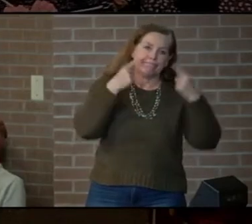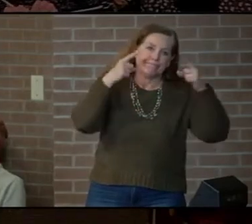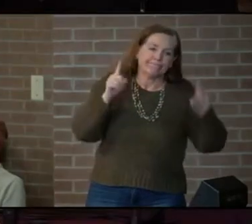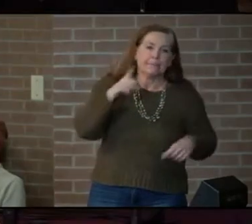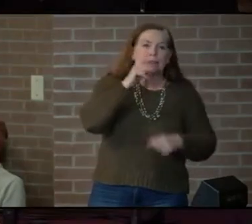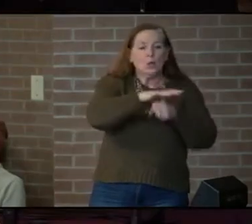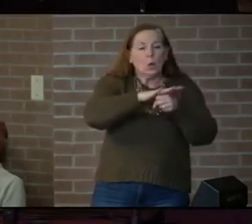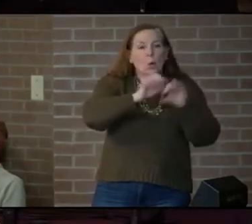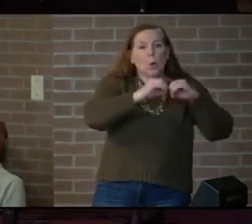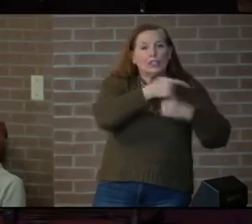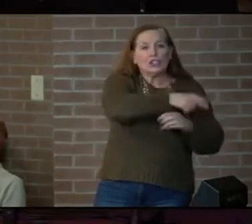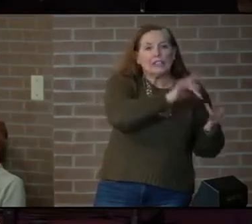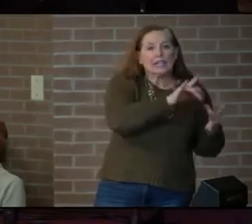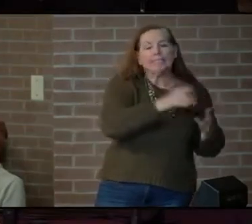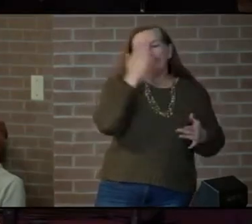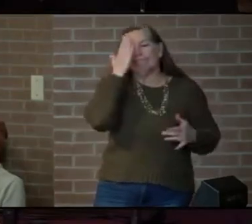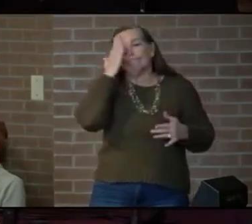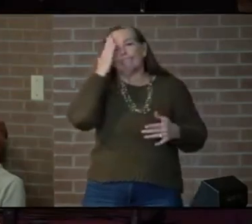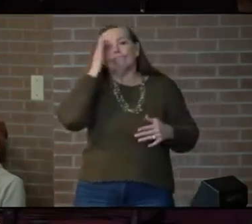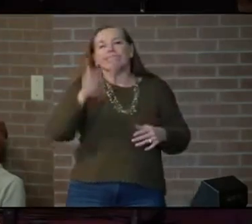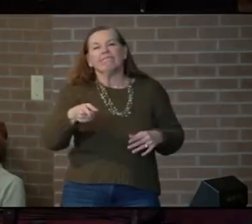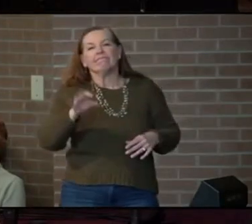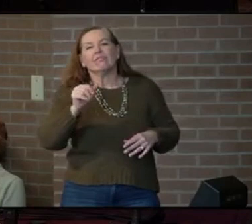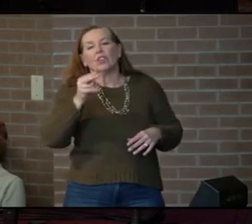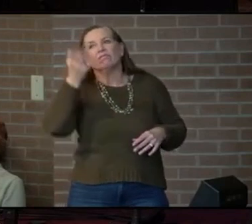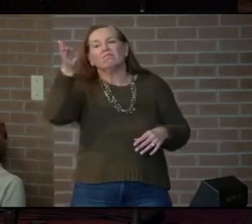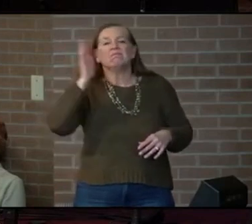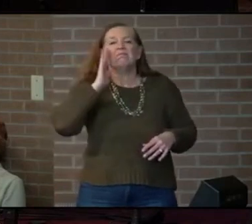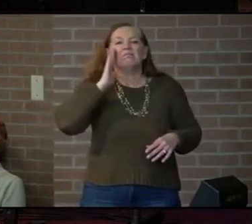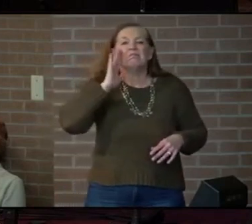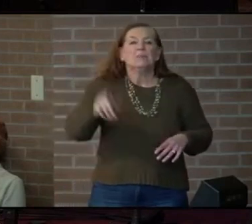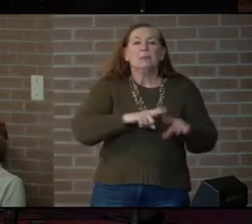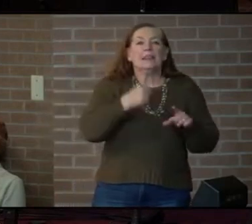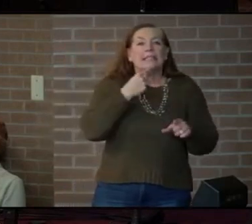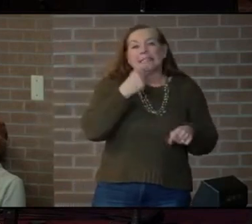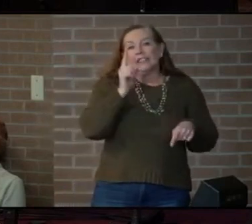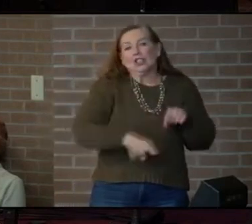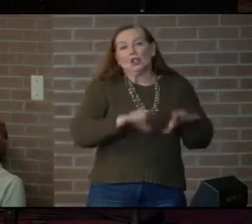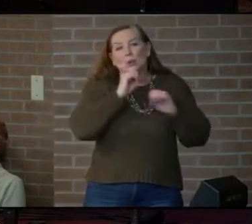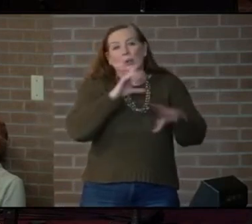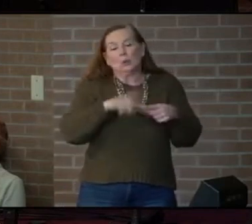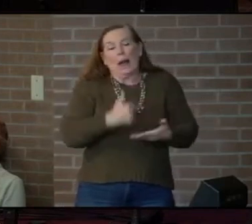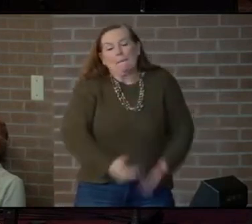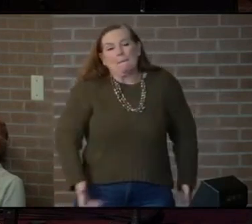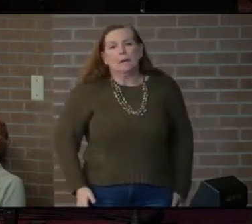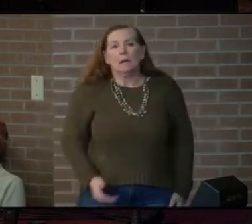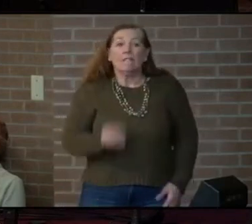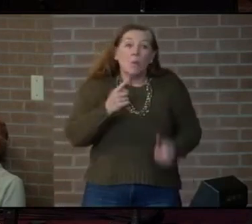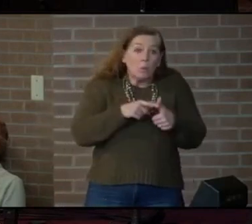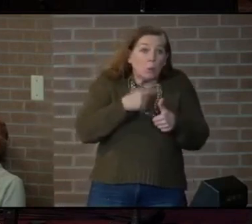she contacted were aware of Fiona's situation, but they said that they could not do anything to help.